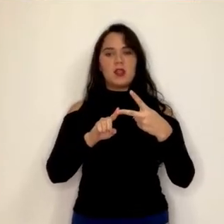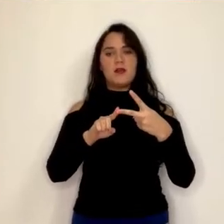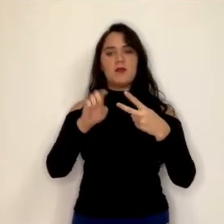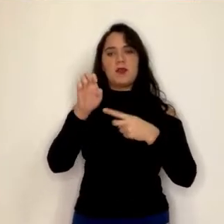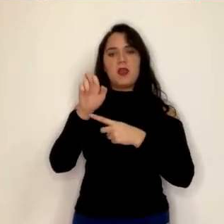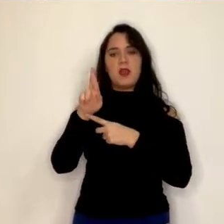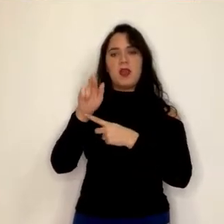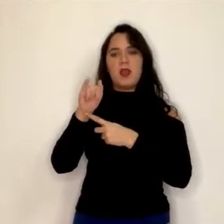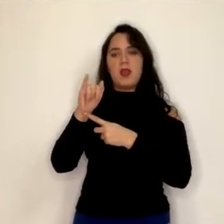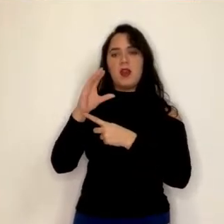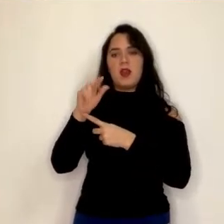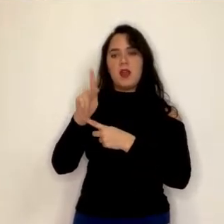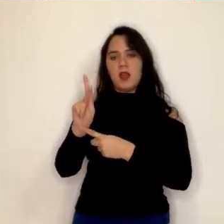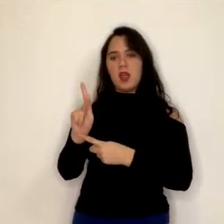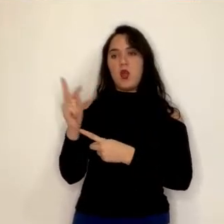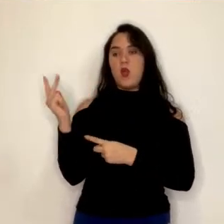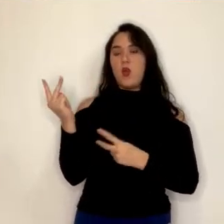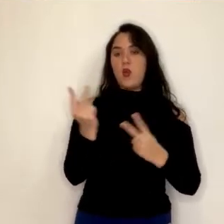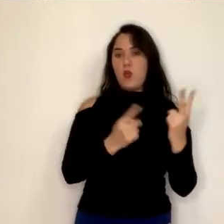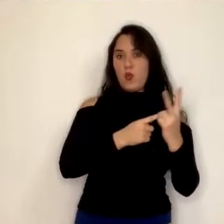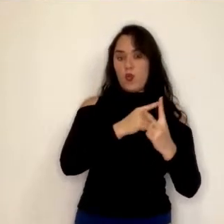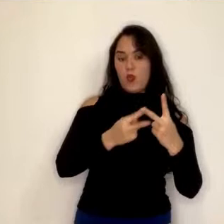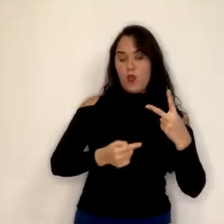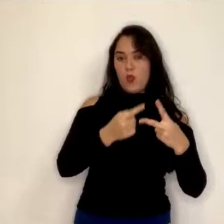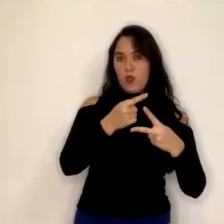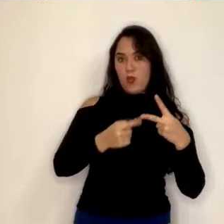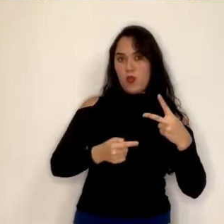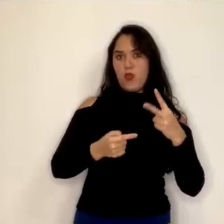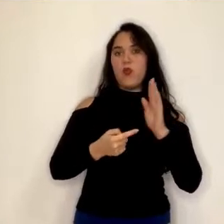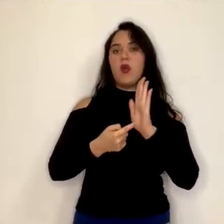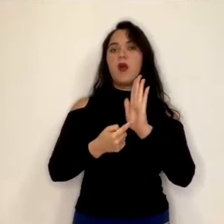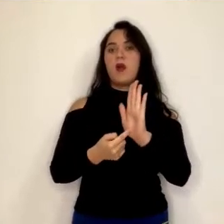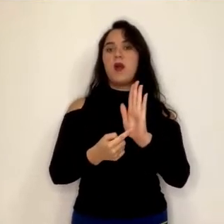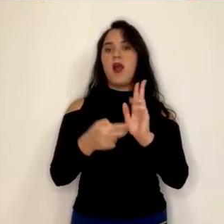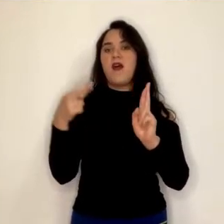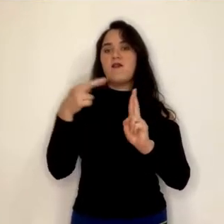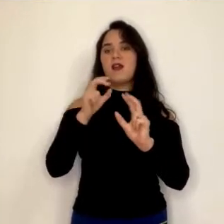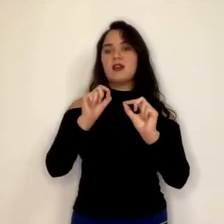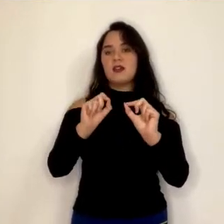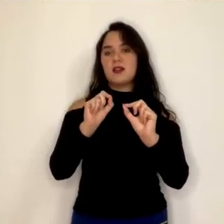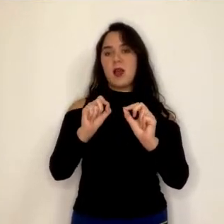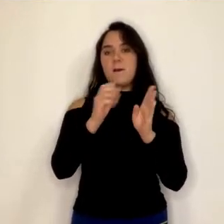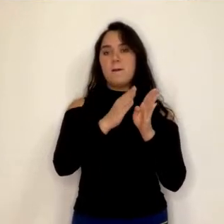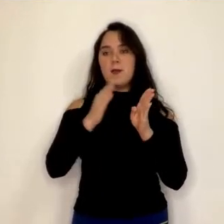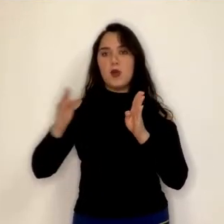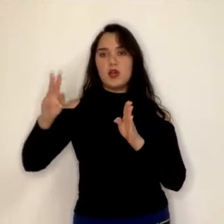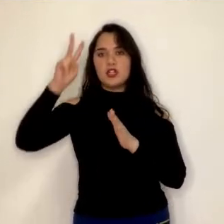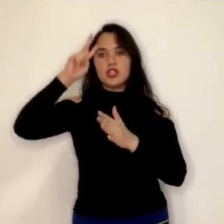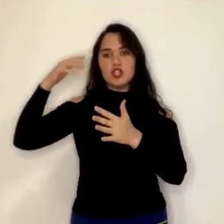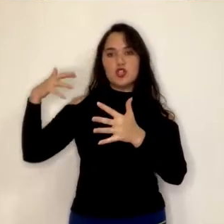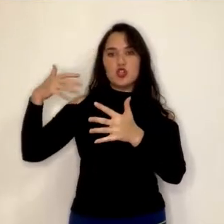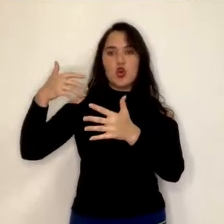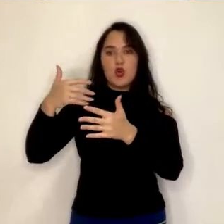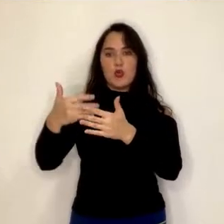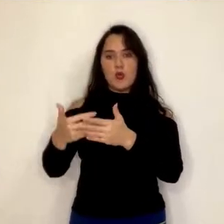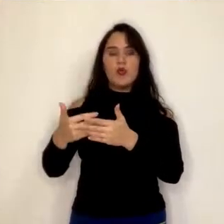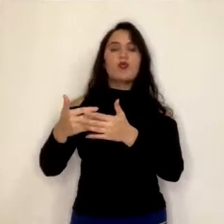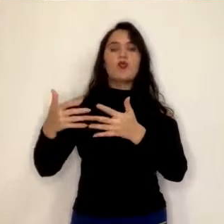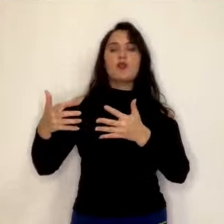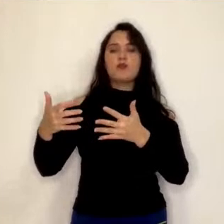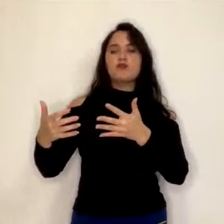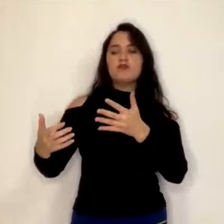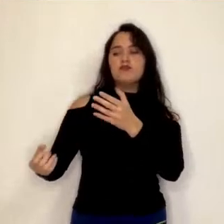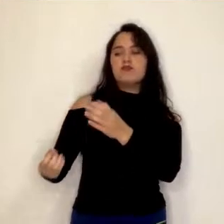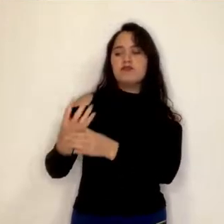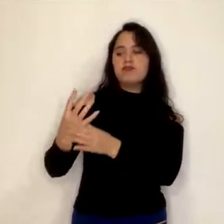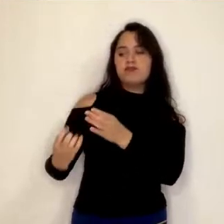might know both. And both of them refer to the historical process that